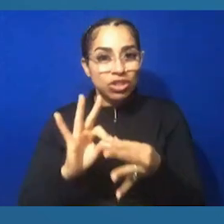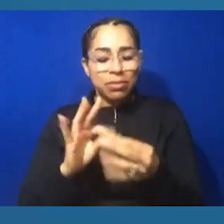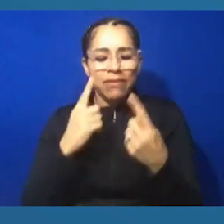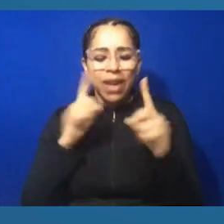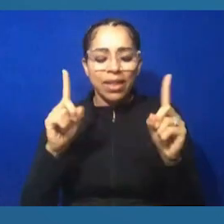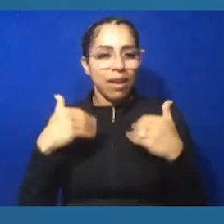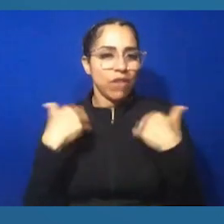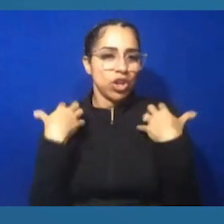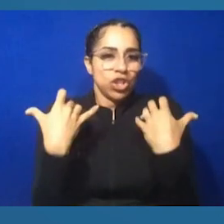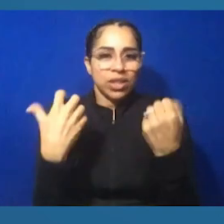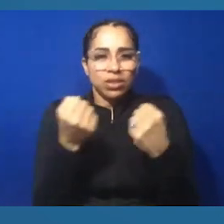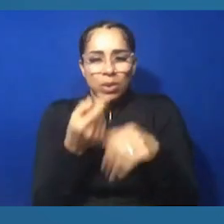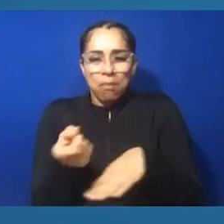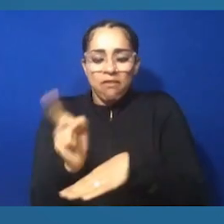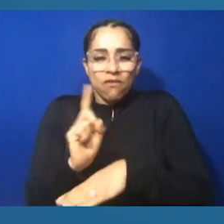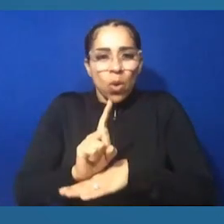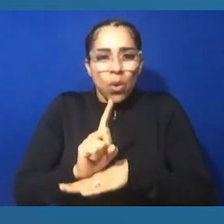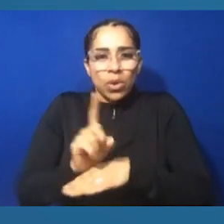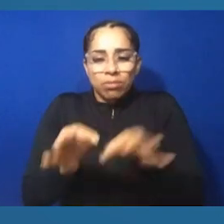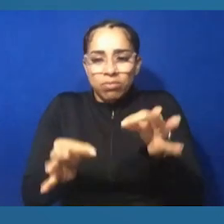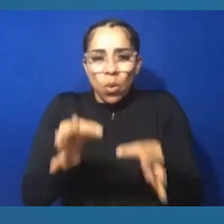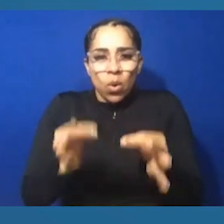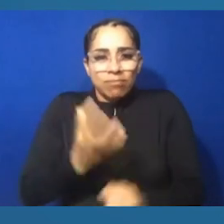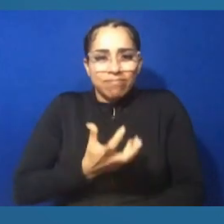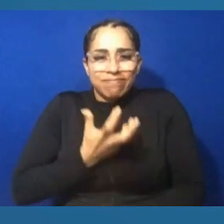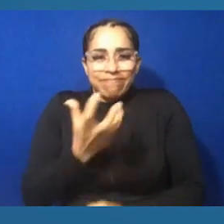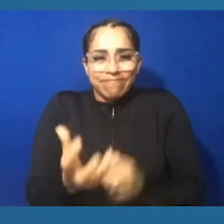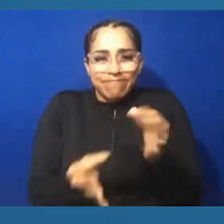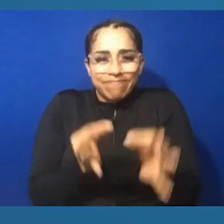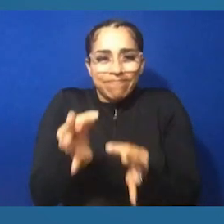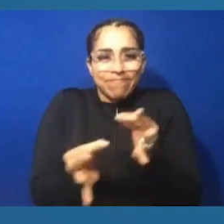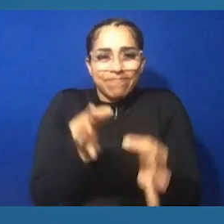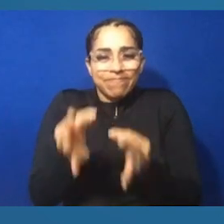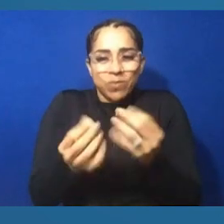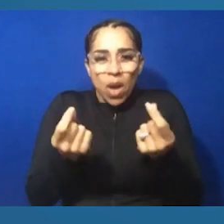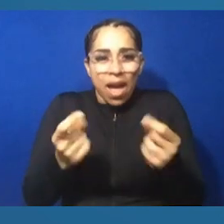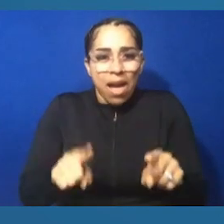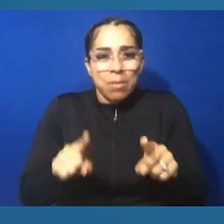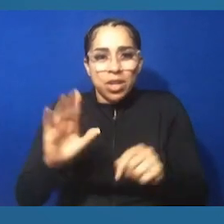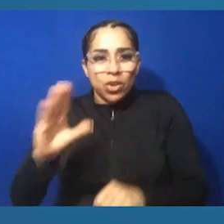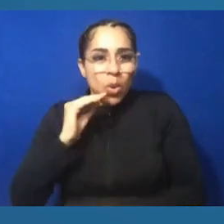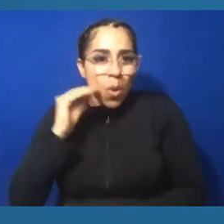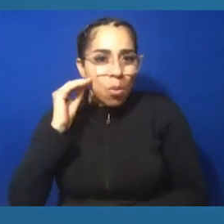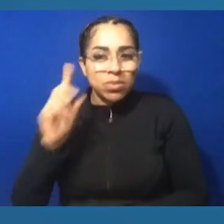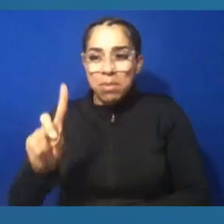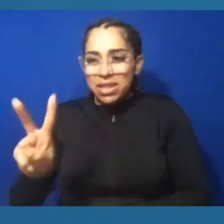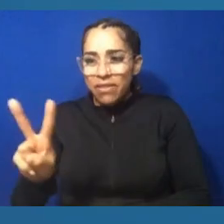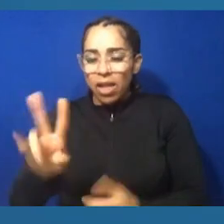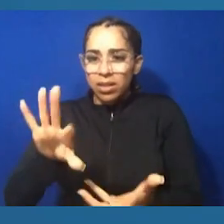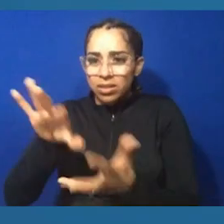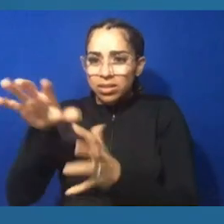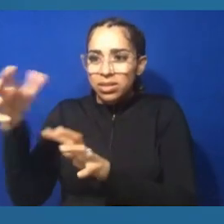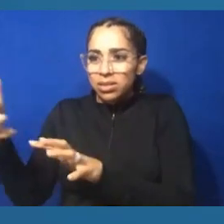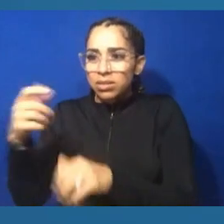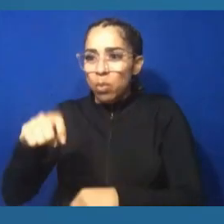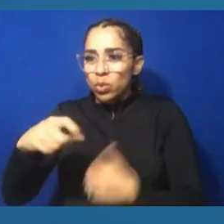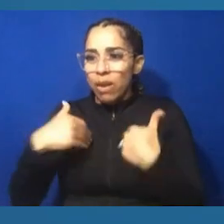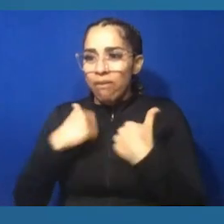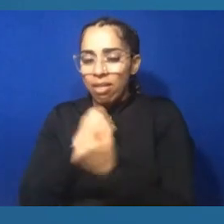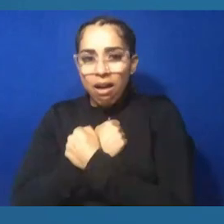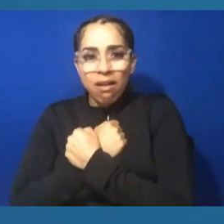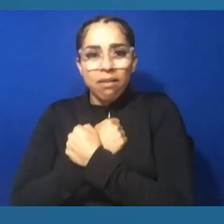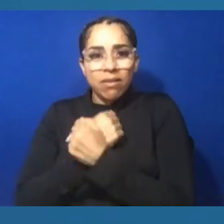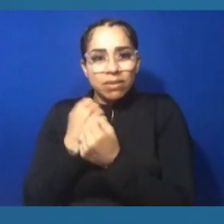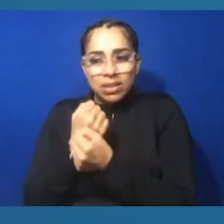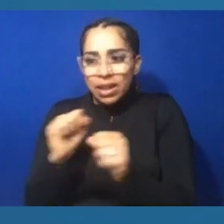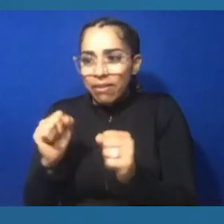of what has happened to her in the sanctity of her home, a place that's supposed to be full of love. It takes a lot of courage. I know, because